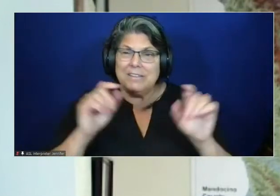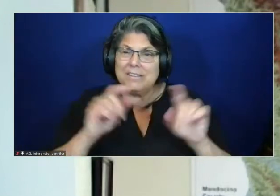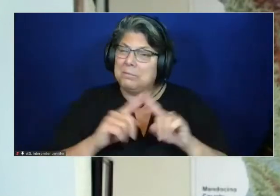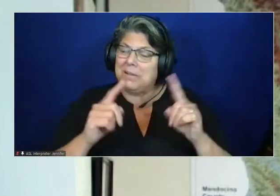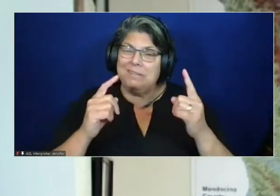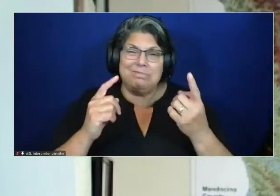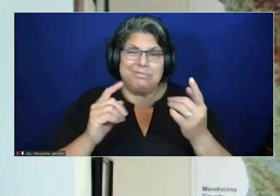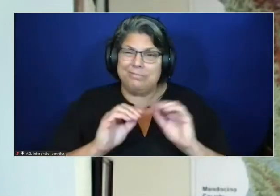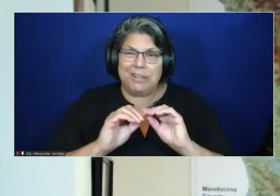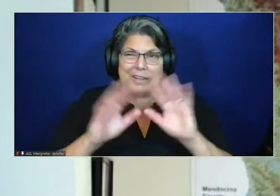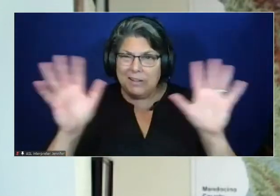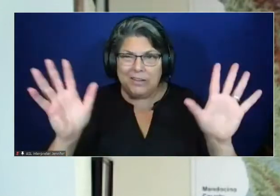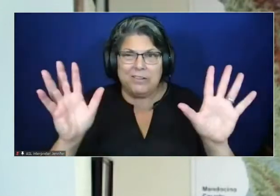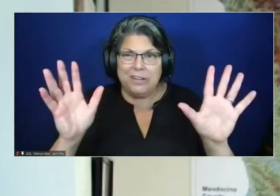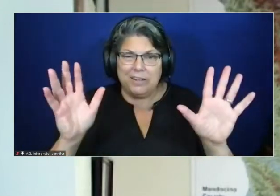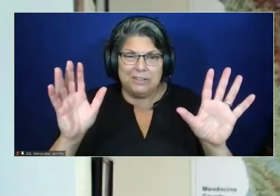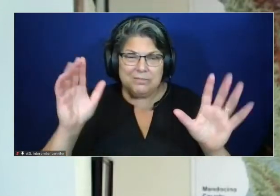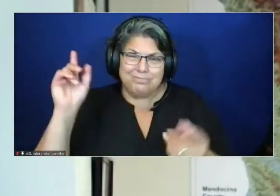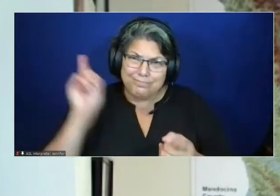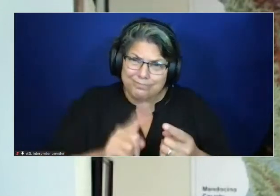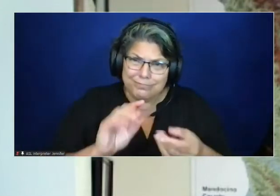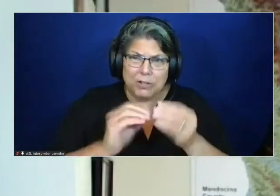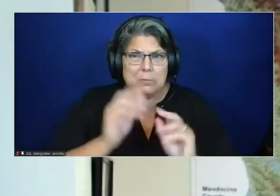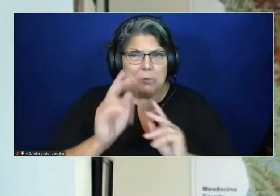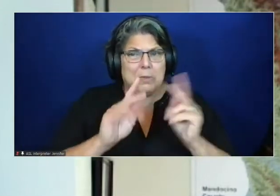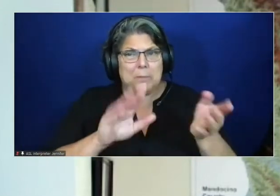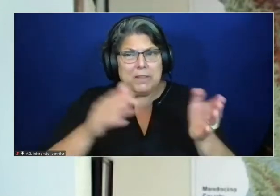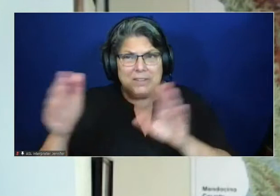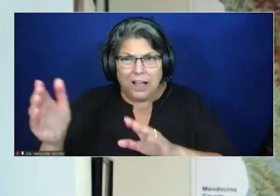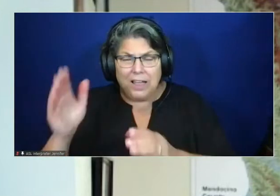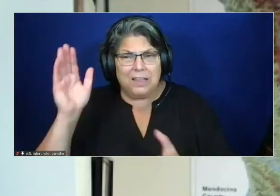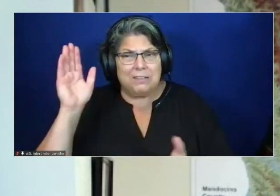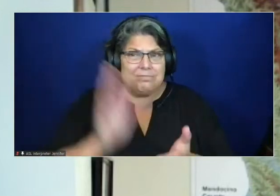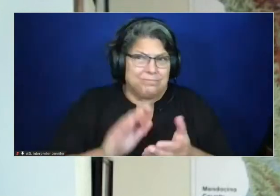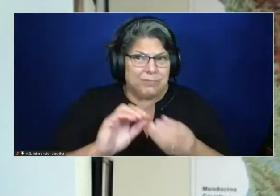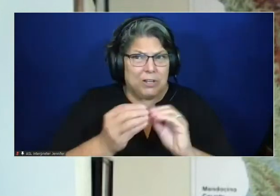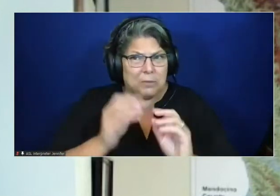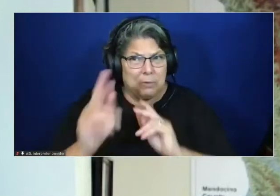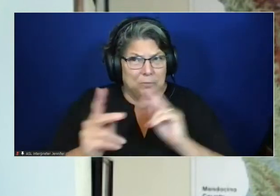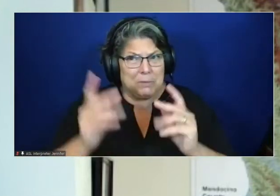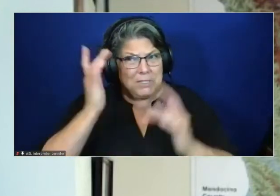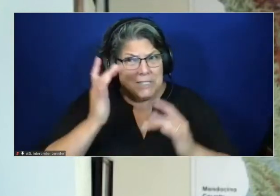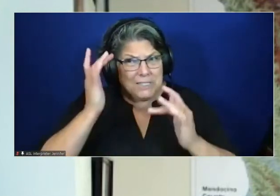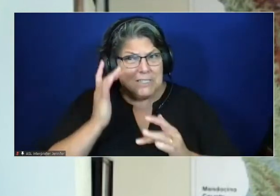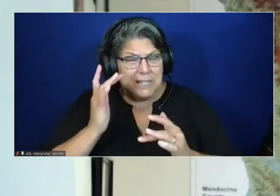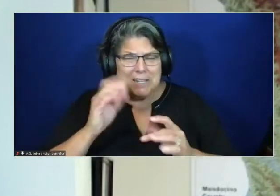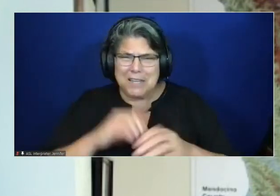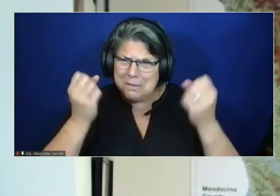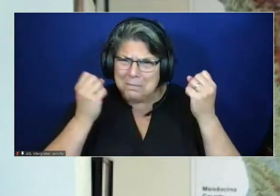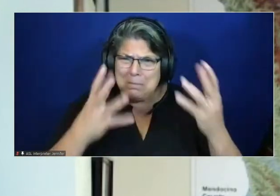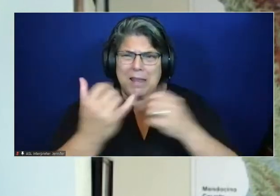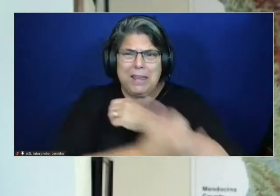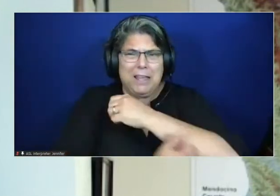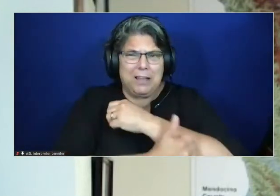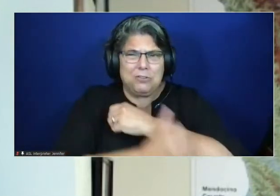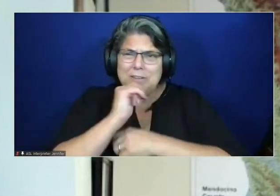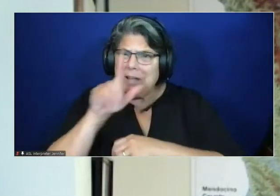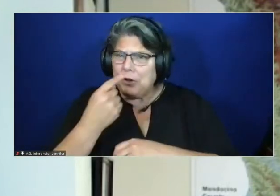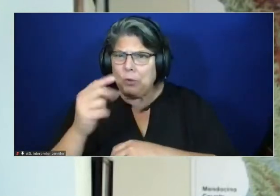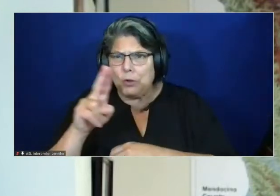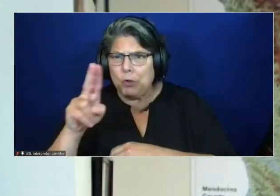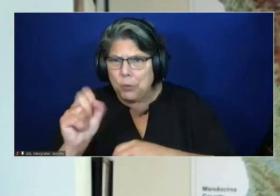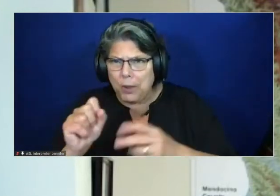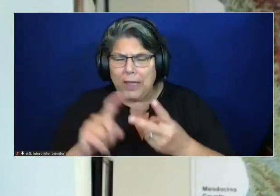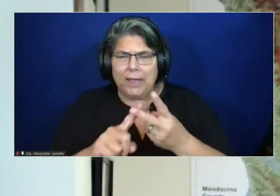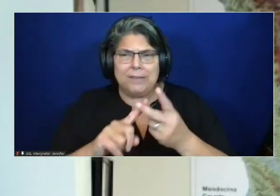down the mortality and the infection rates in many countries, as well as in the United States, California, and Mendocino County. But I